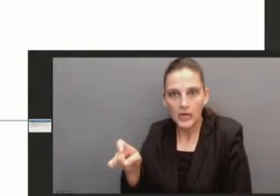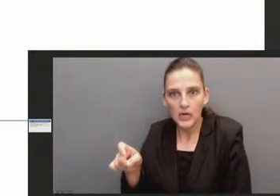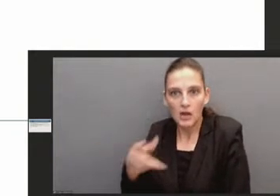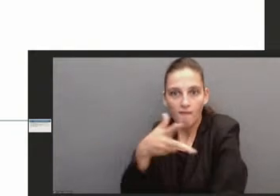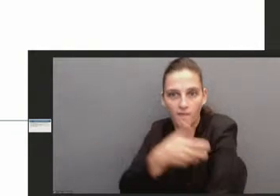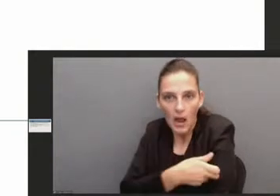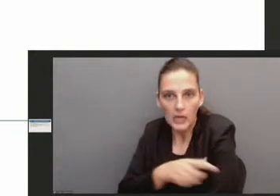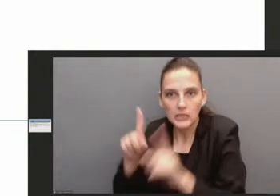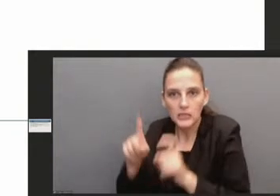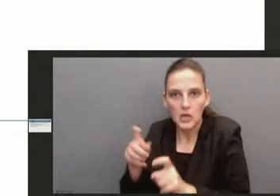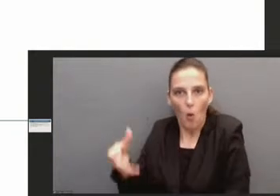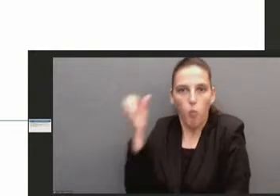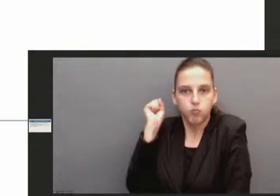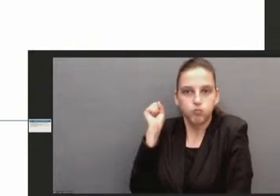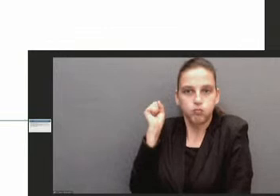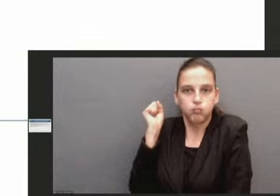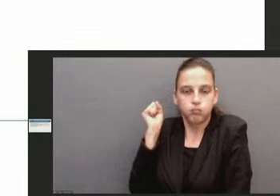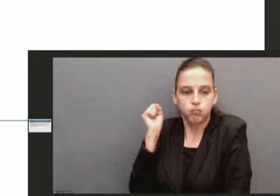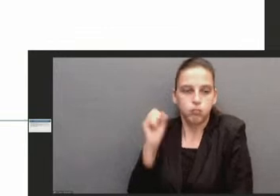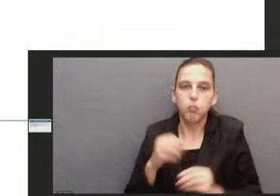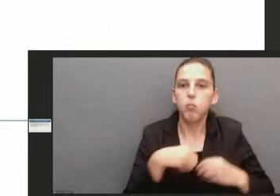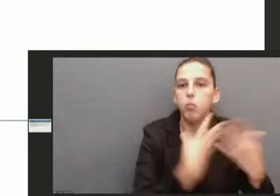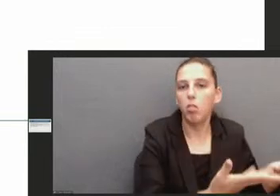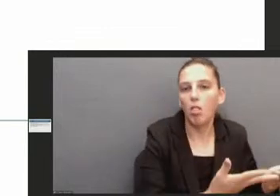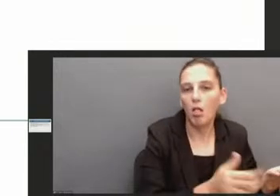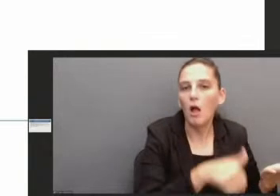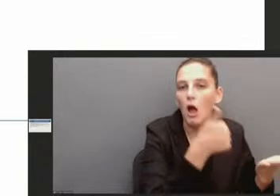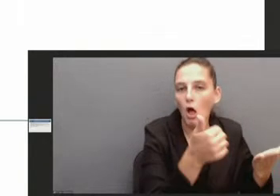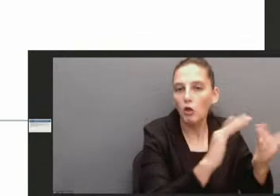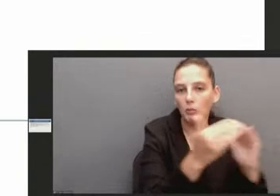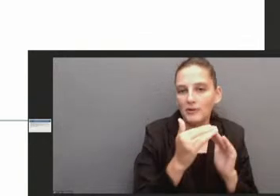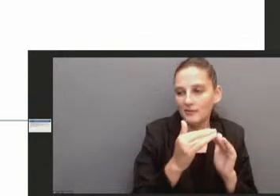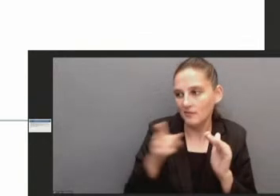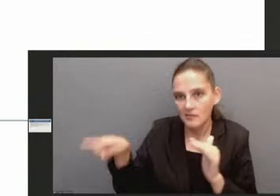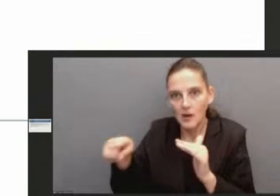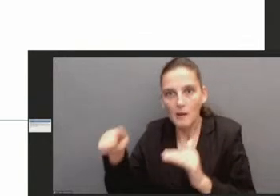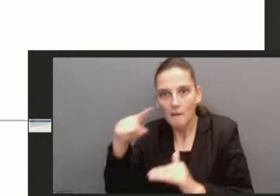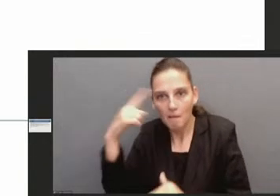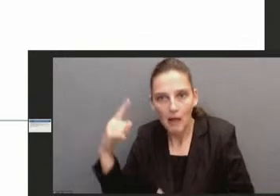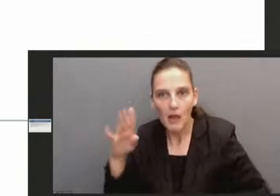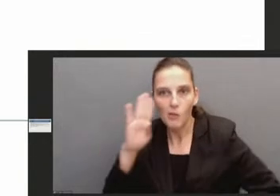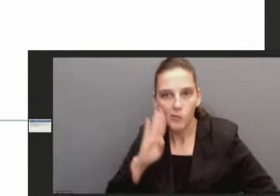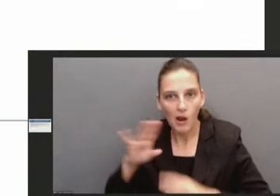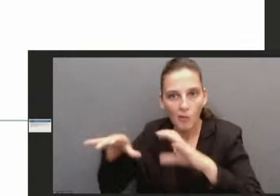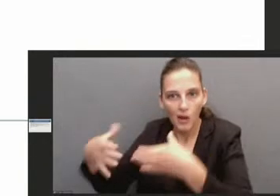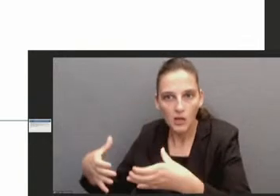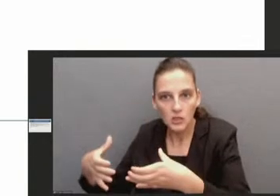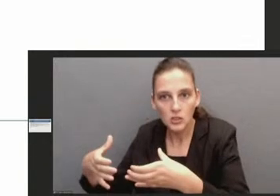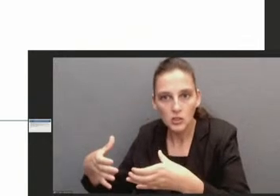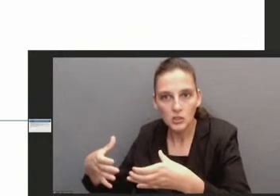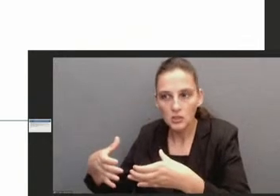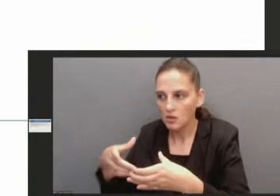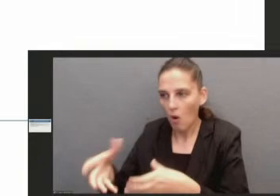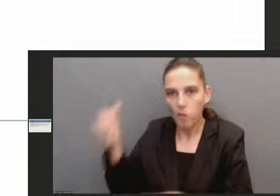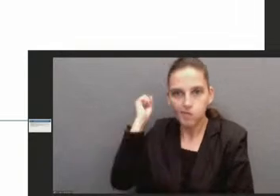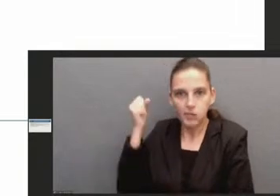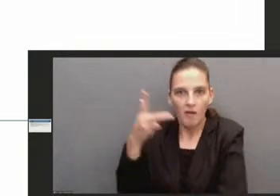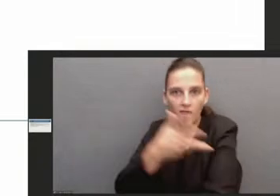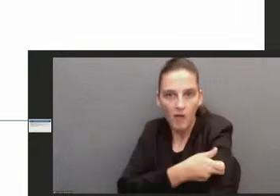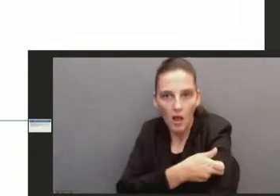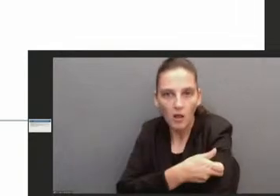predominantly made up of Black and Brown populations, have resulted in these same communities being disproportionately affected